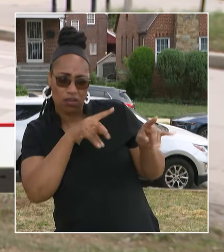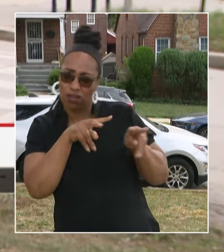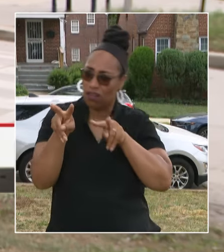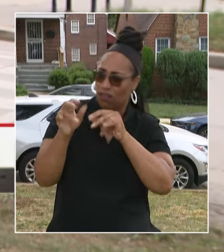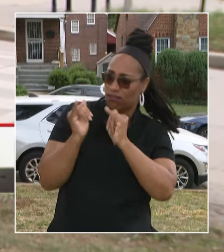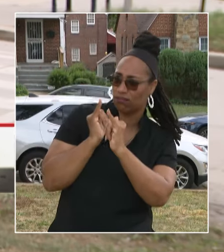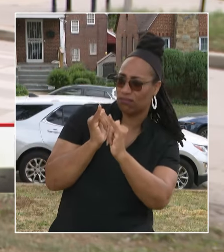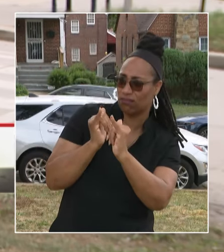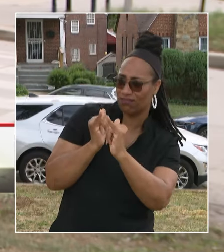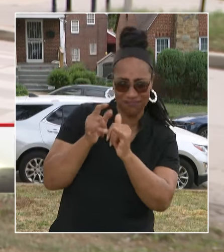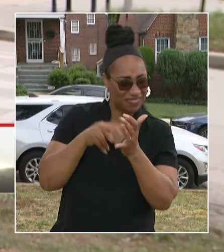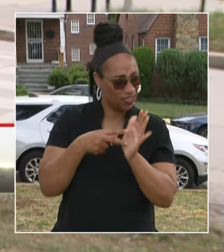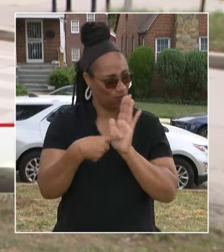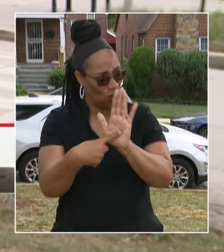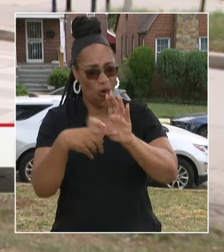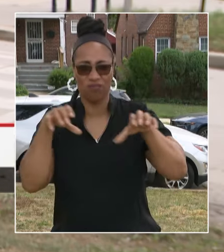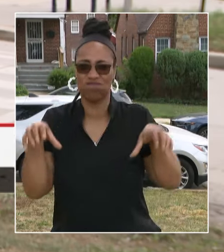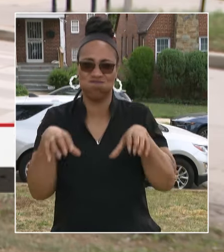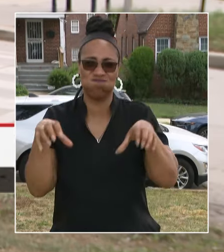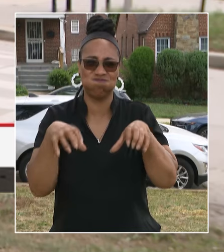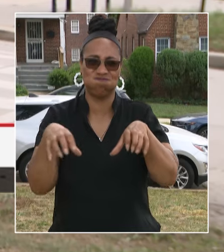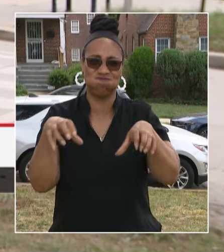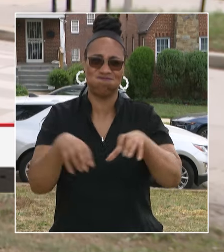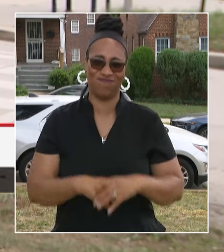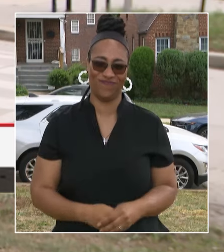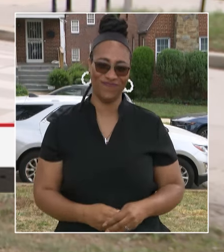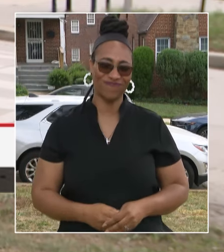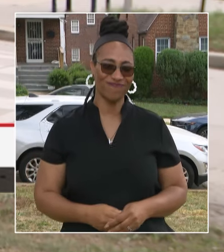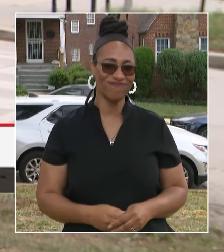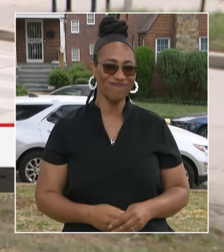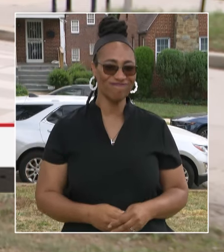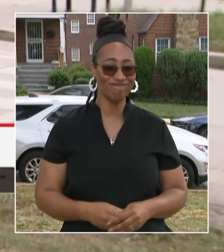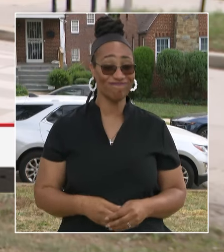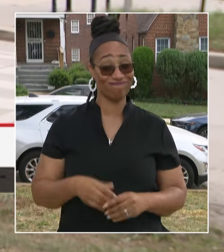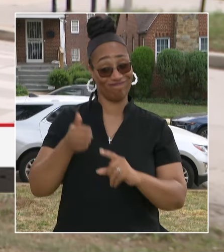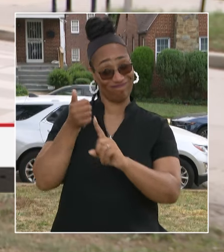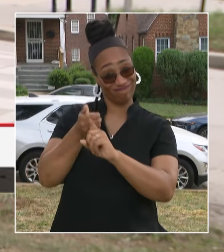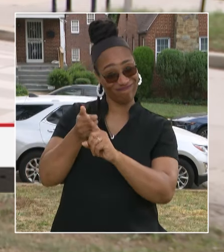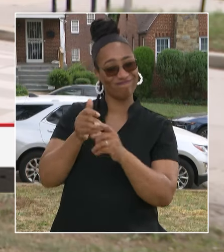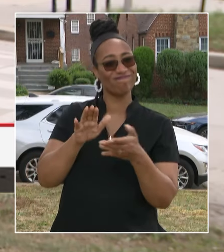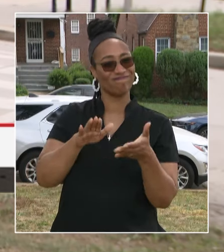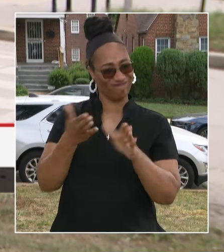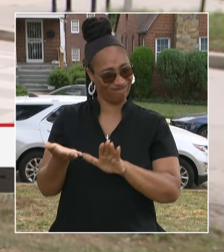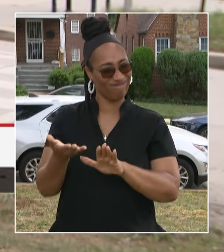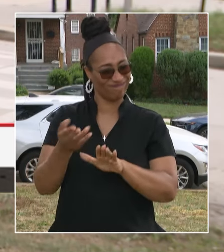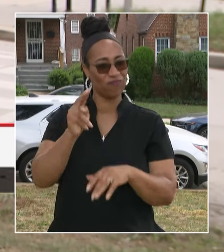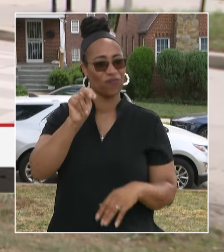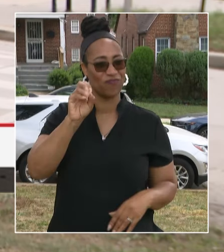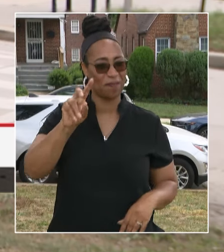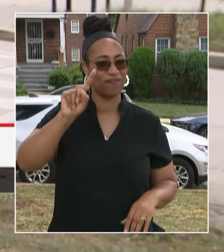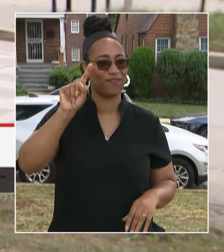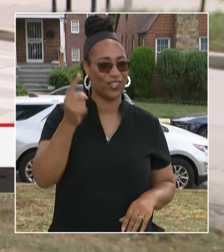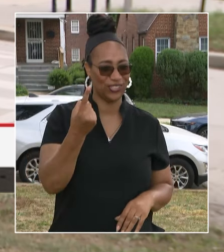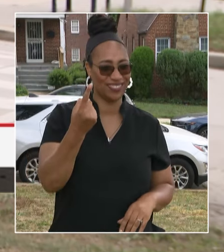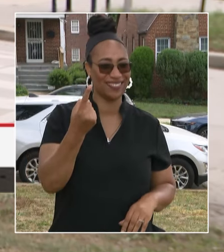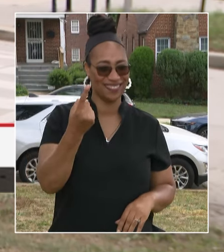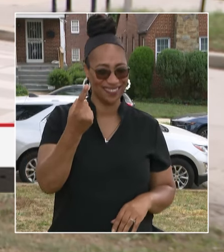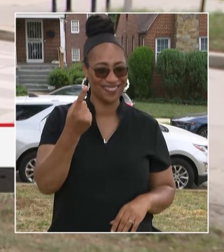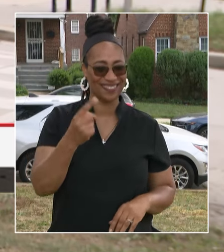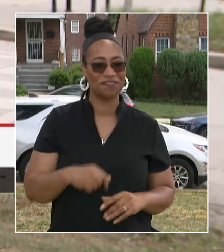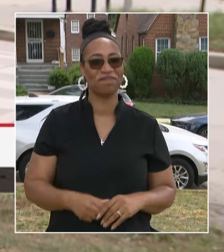November 1, 2021 at the age of 97 and leaves behind a tremendous legacy of public service and leadership. Thank